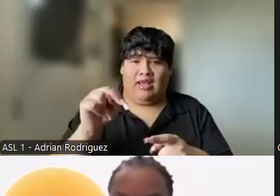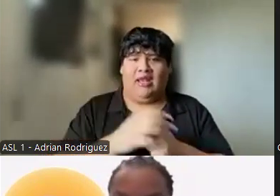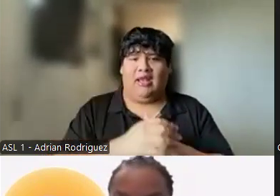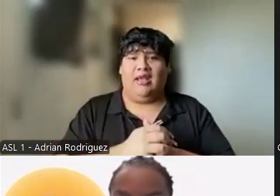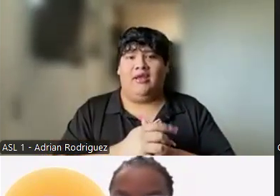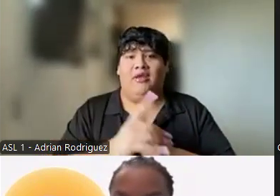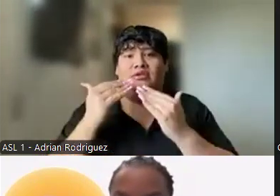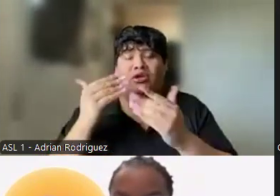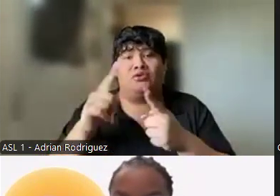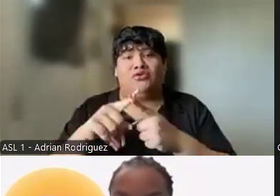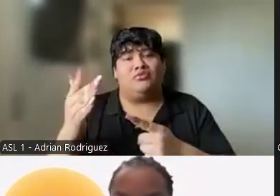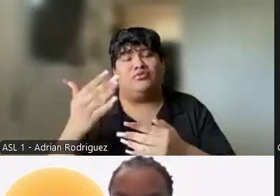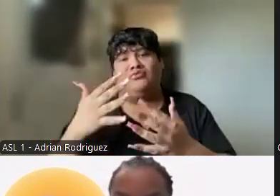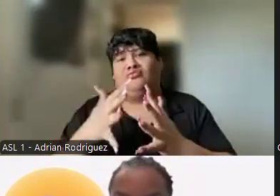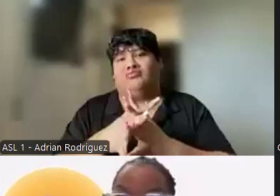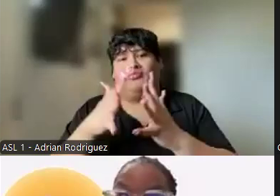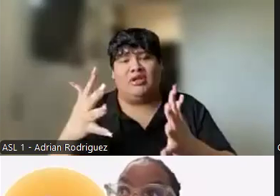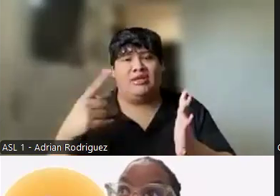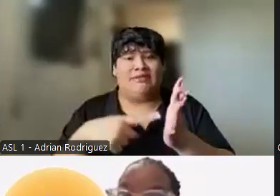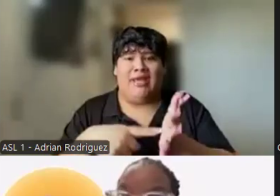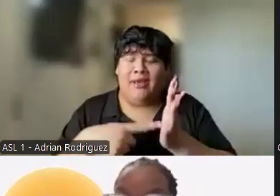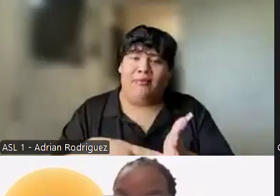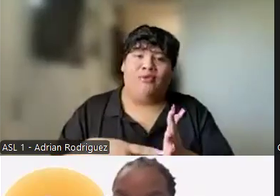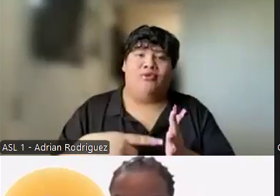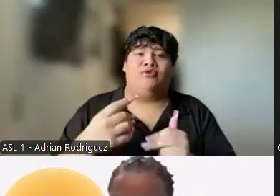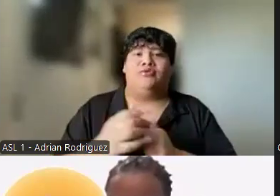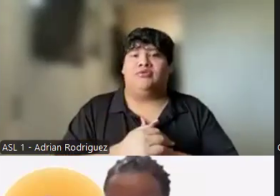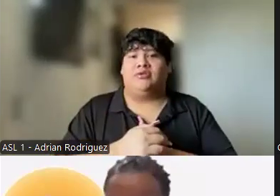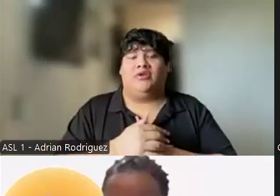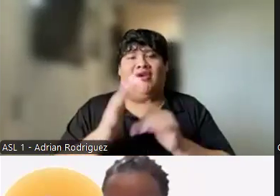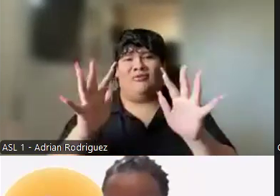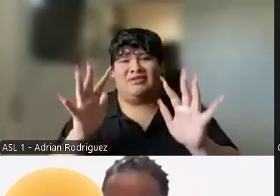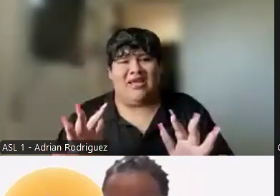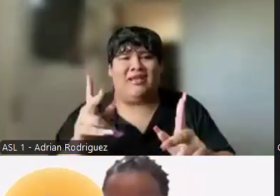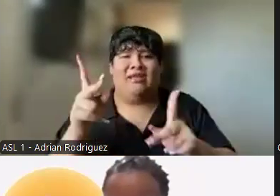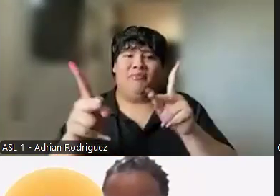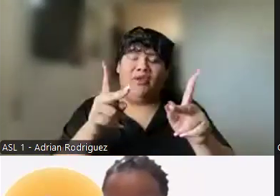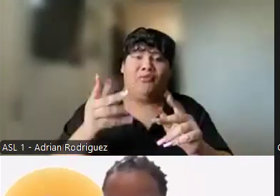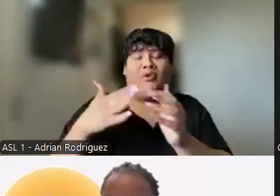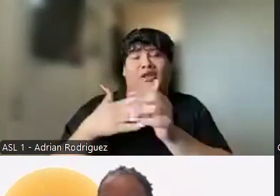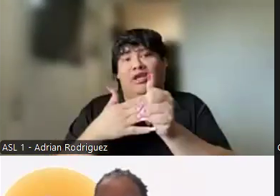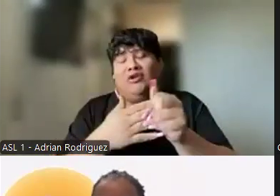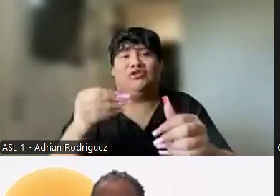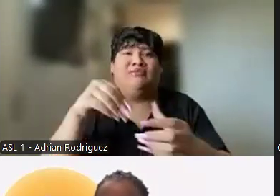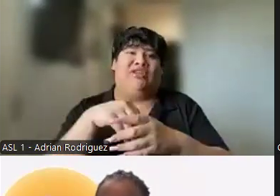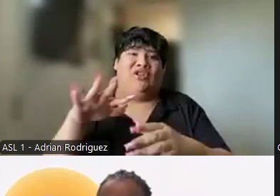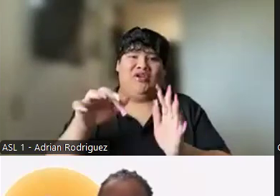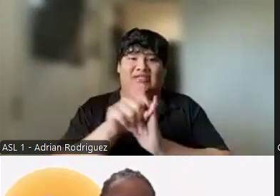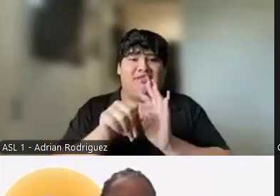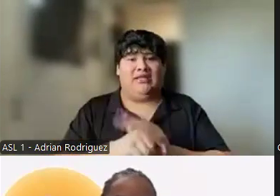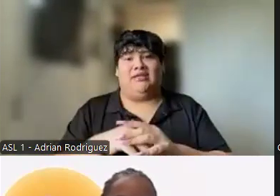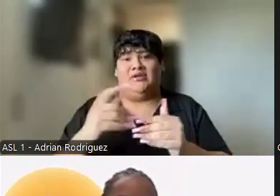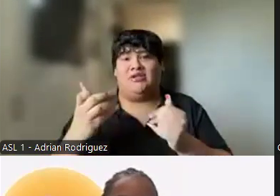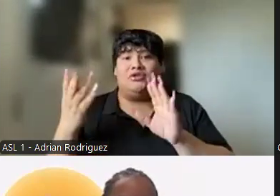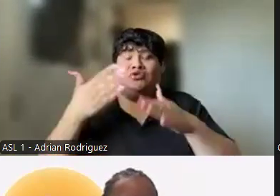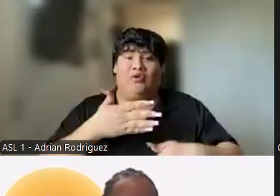one of many examples of the governor appointing outstanding people into leadership in our state. So Faye is joining us today